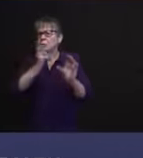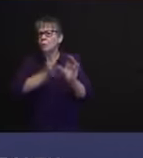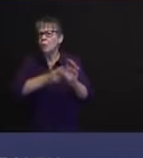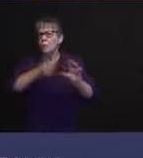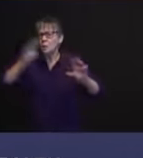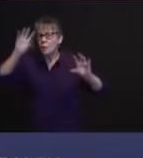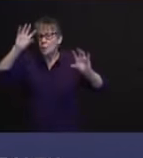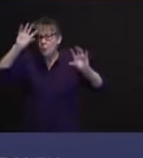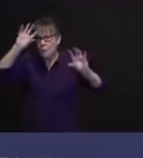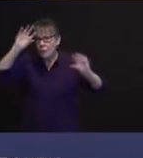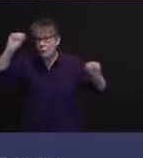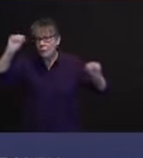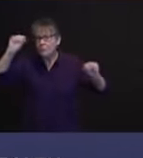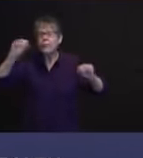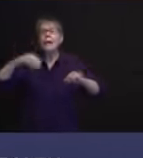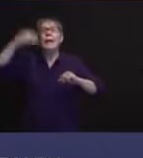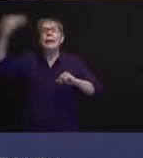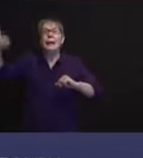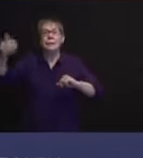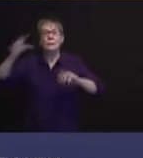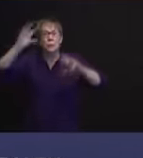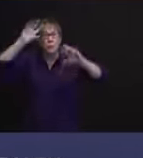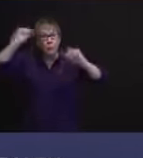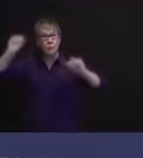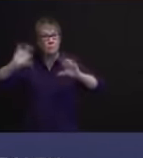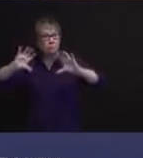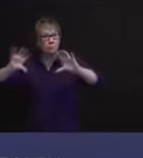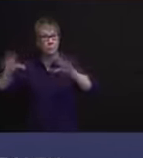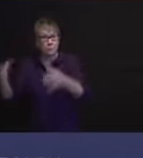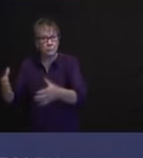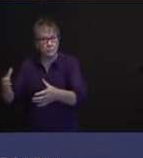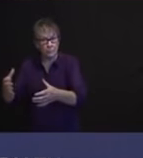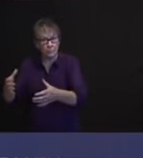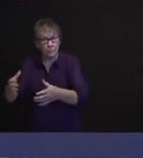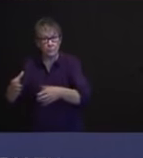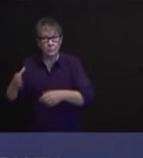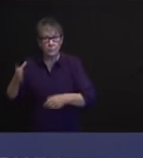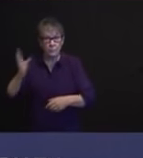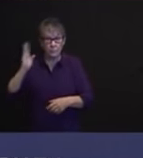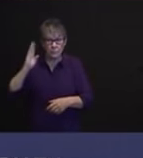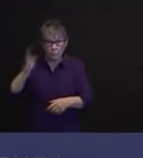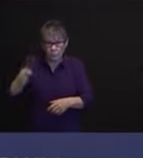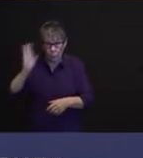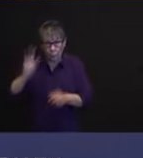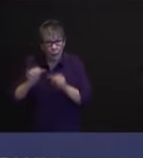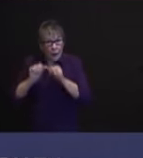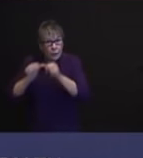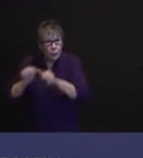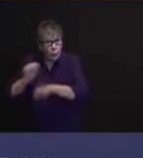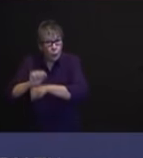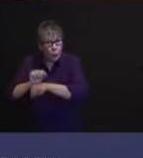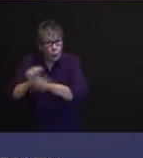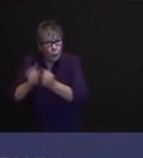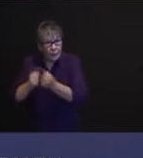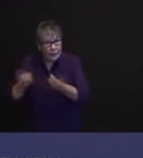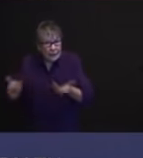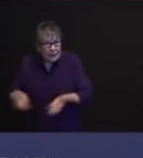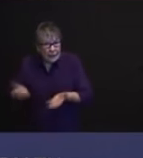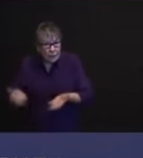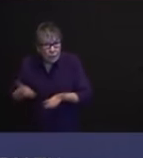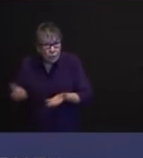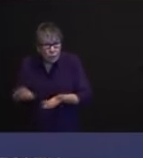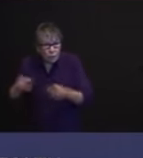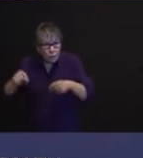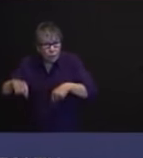under consideration for posts in a Biden White House or in a Biden administration? And do you support Attorney